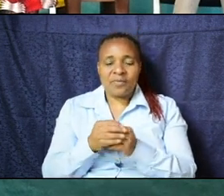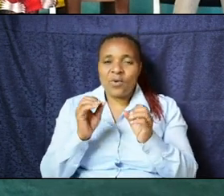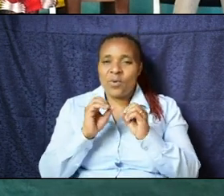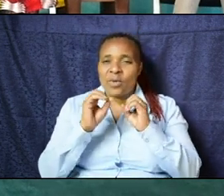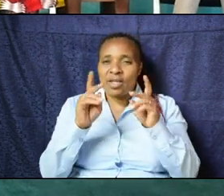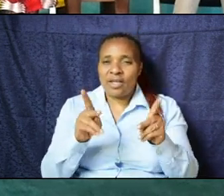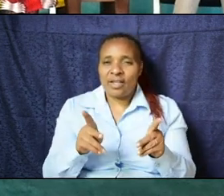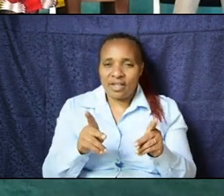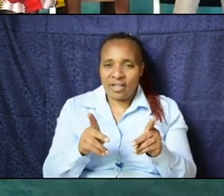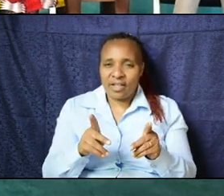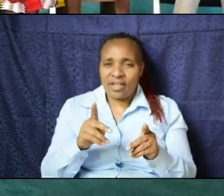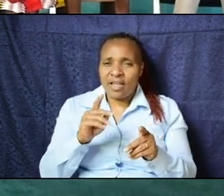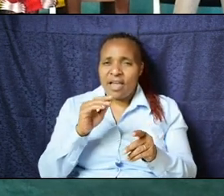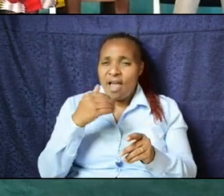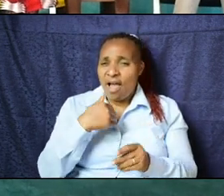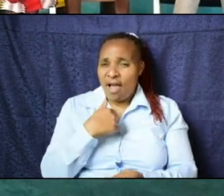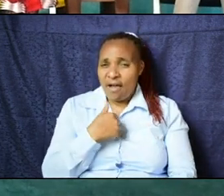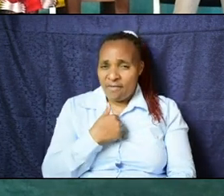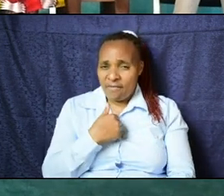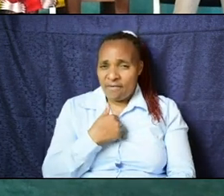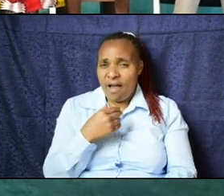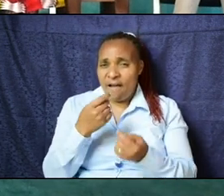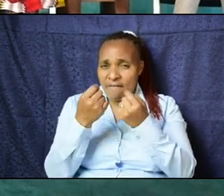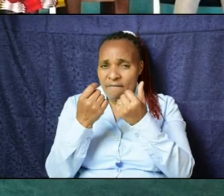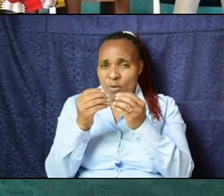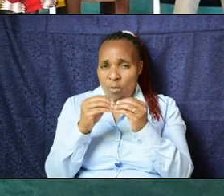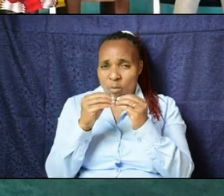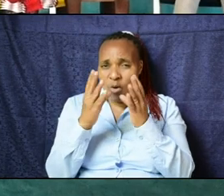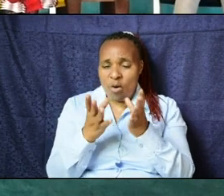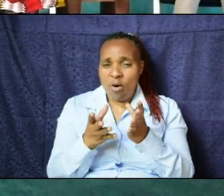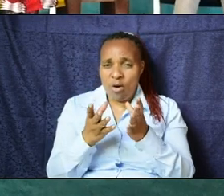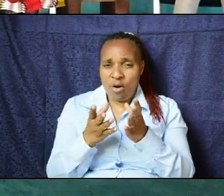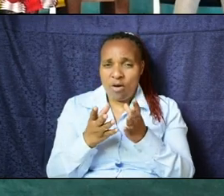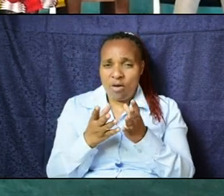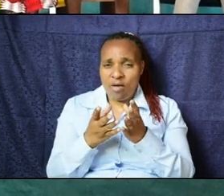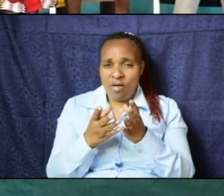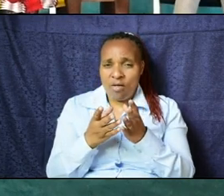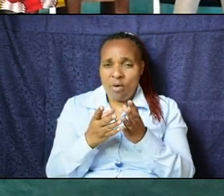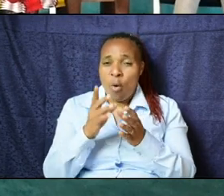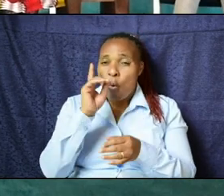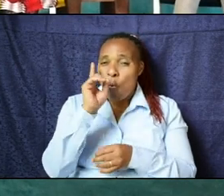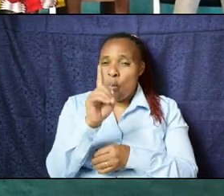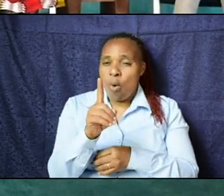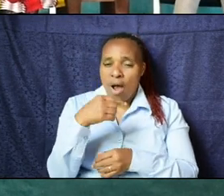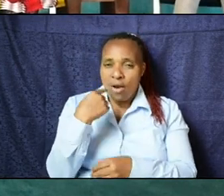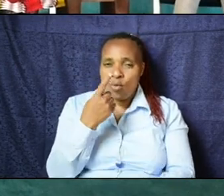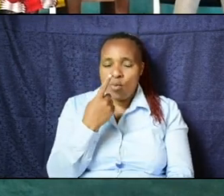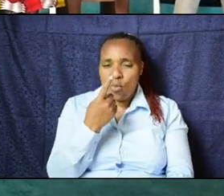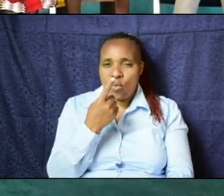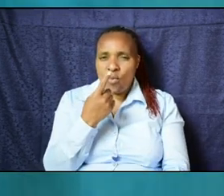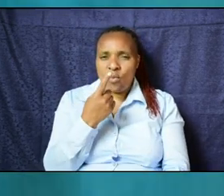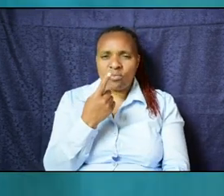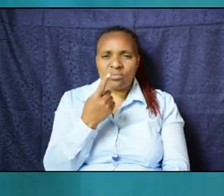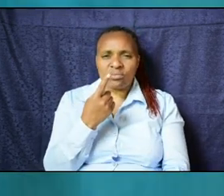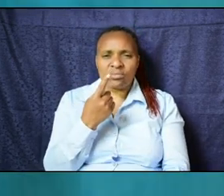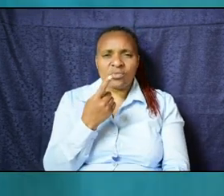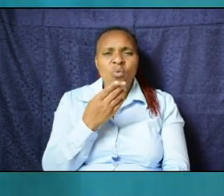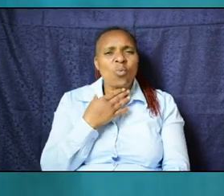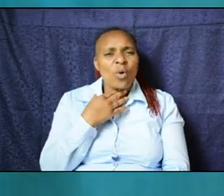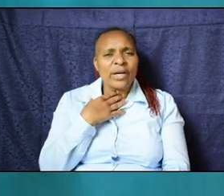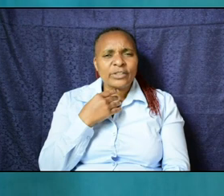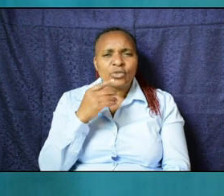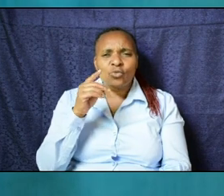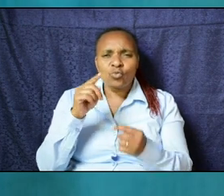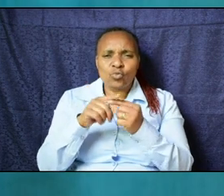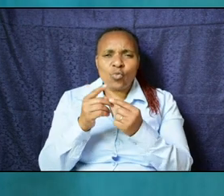Okay, so I have a few more. And so here's one. Would you want to exact revenge on